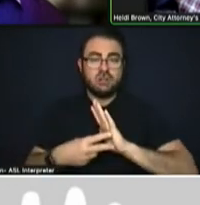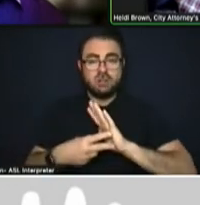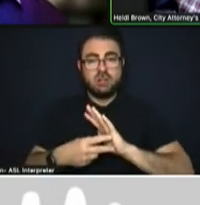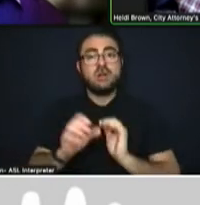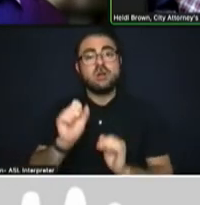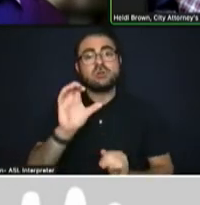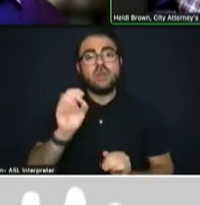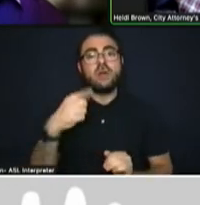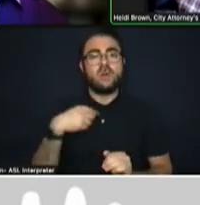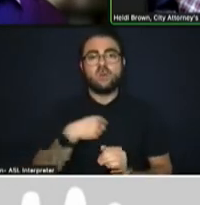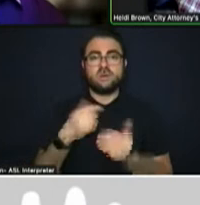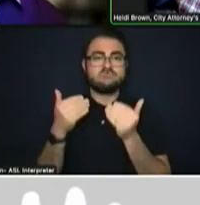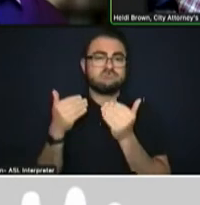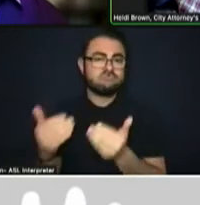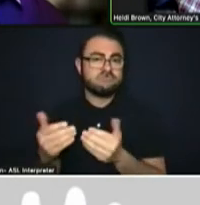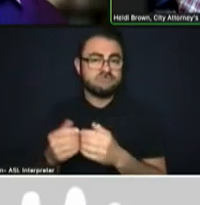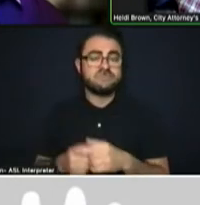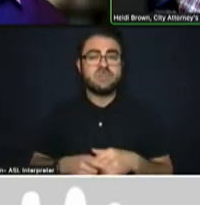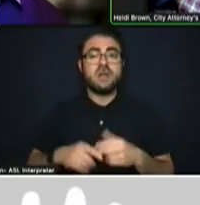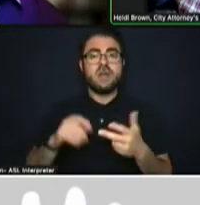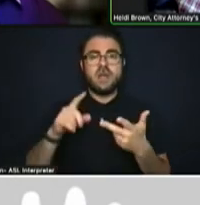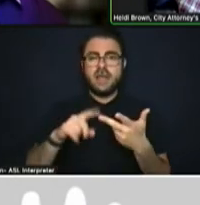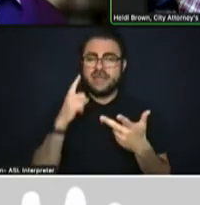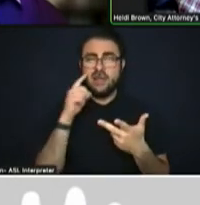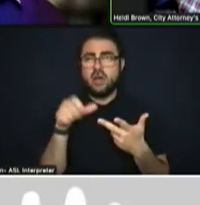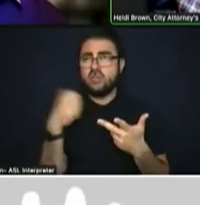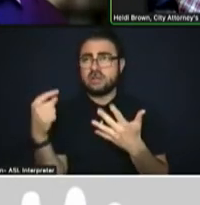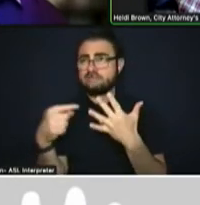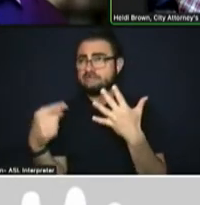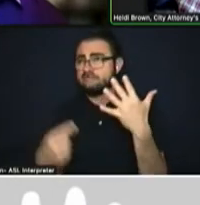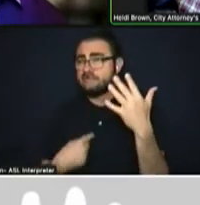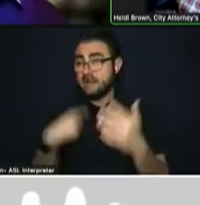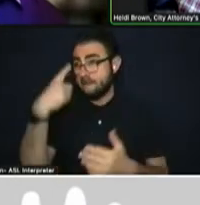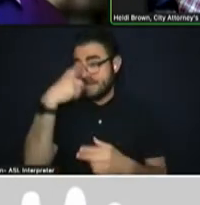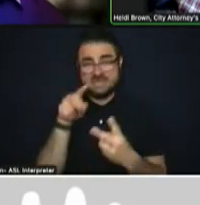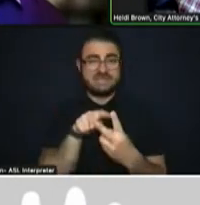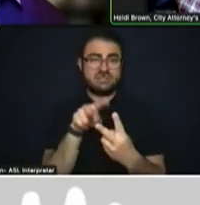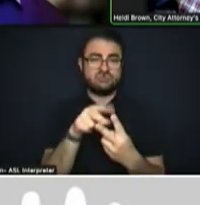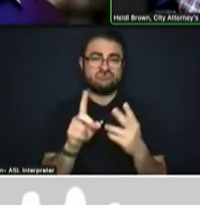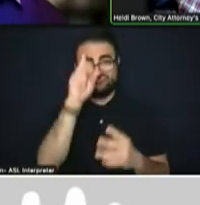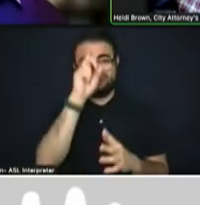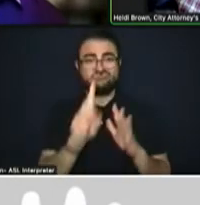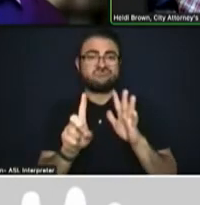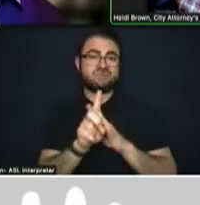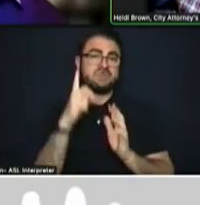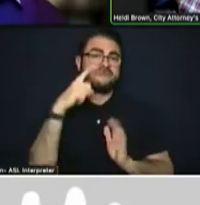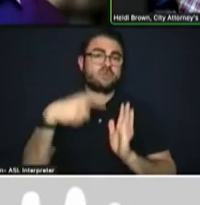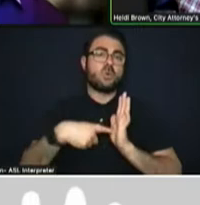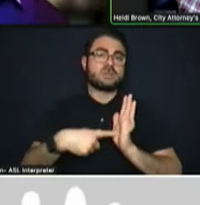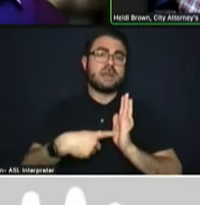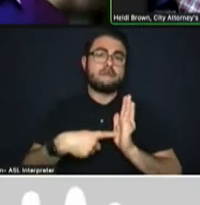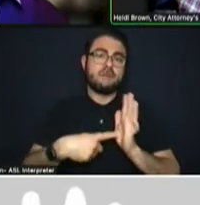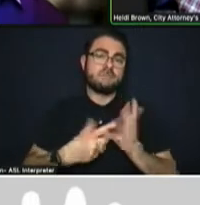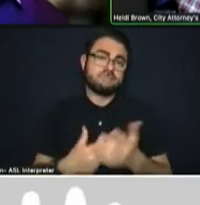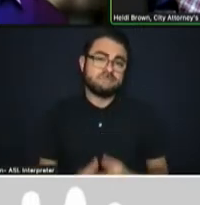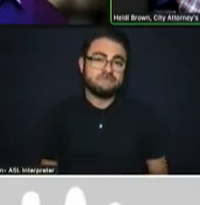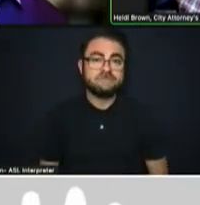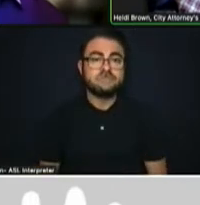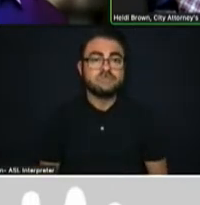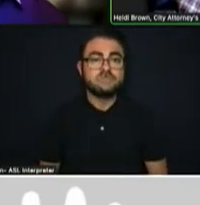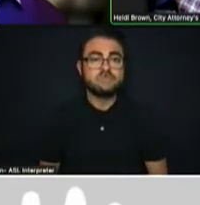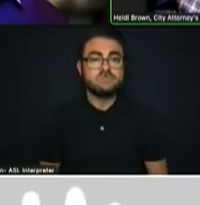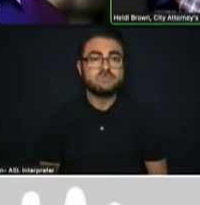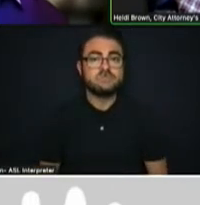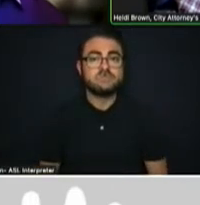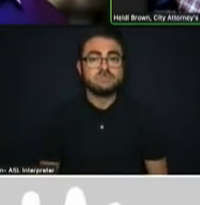proceed on them. I'm sure there's others. That's just the one that came to my mind as an obvious example